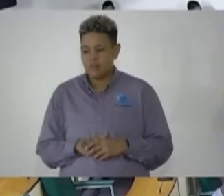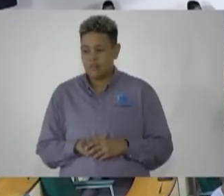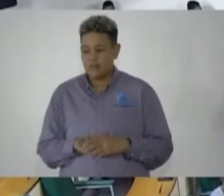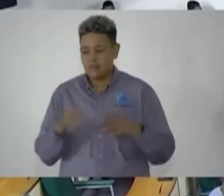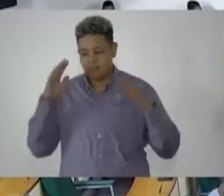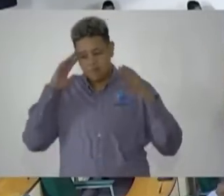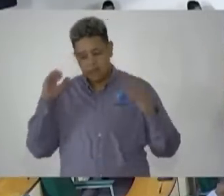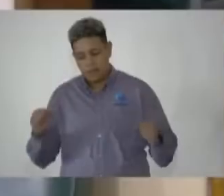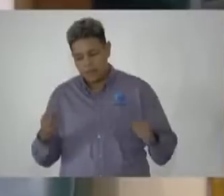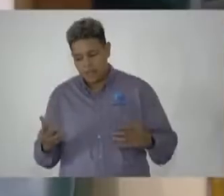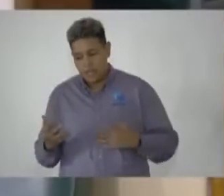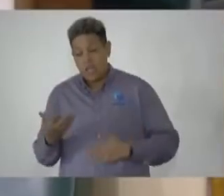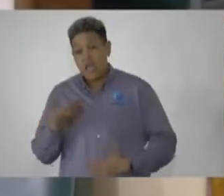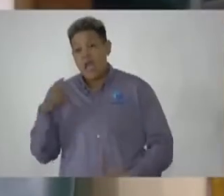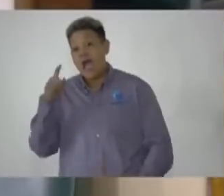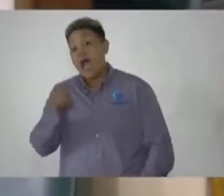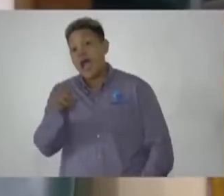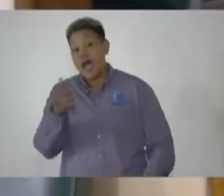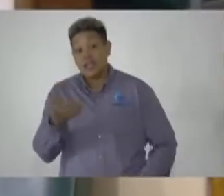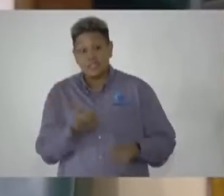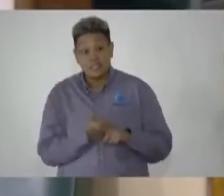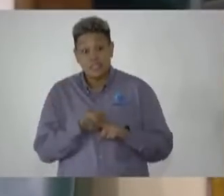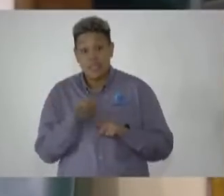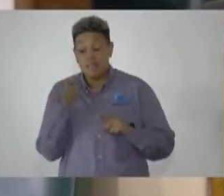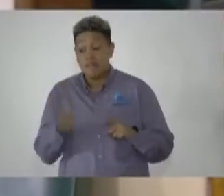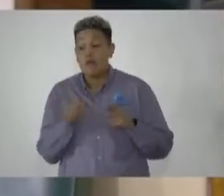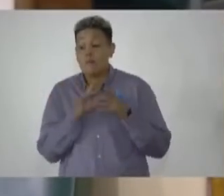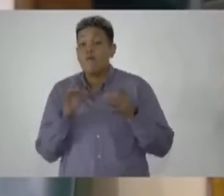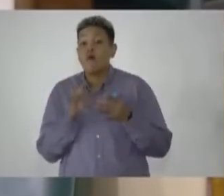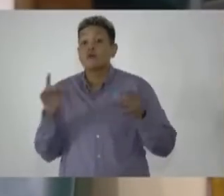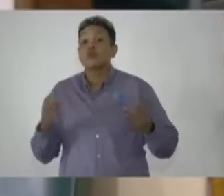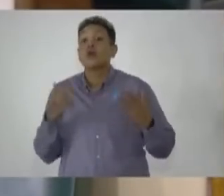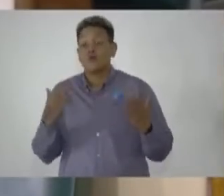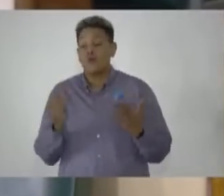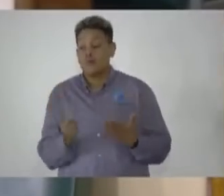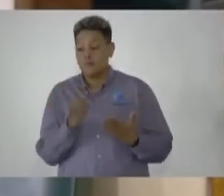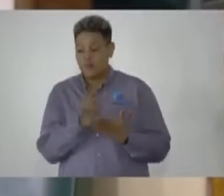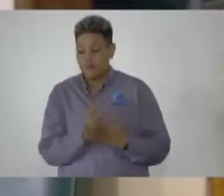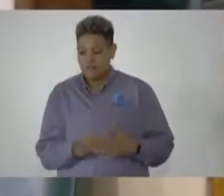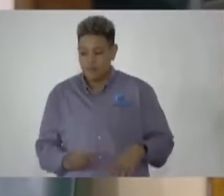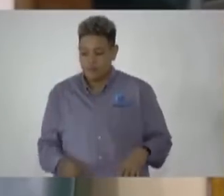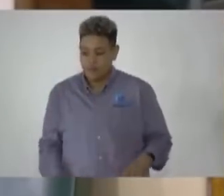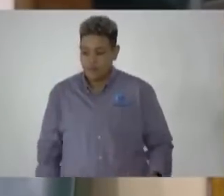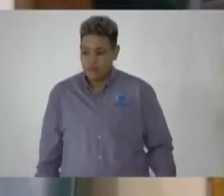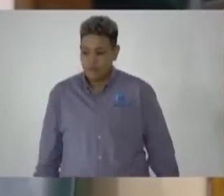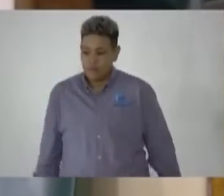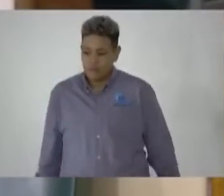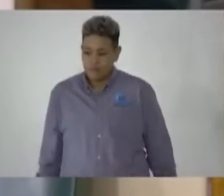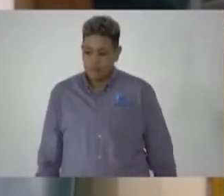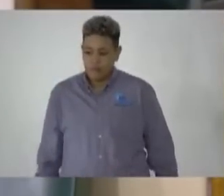Mr. President, I ask that the motion be approved.